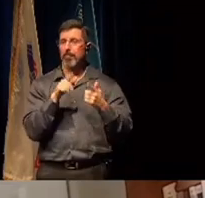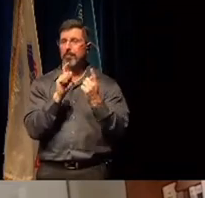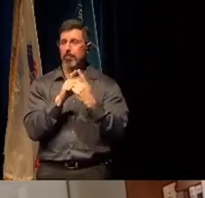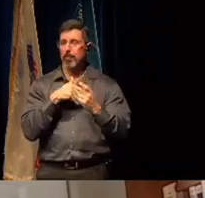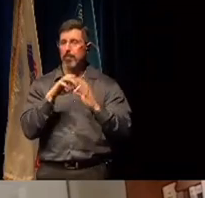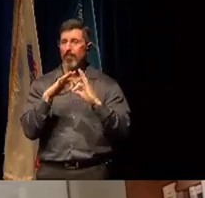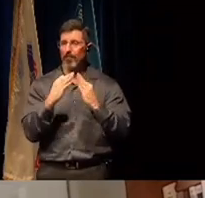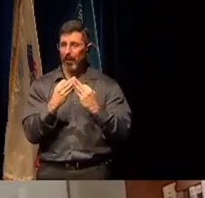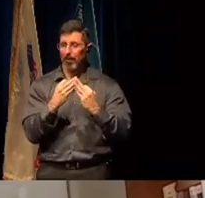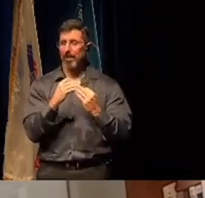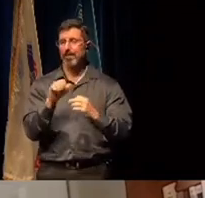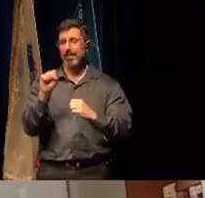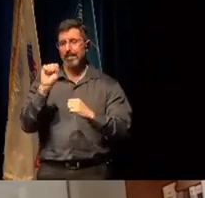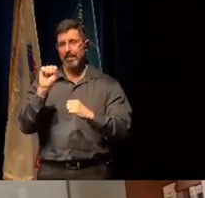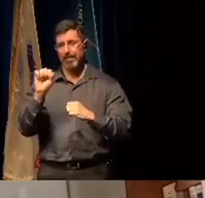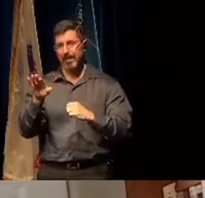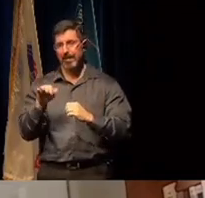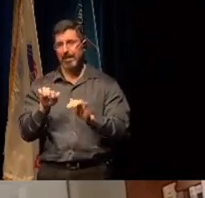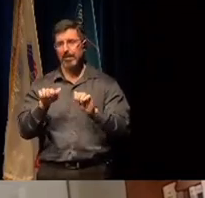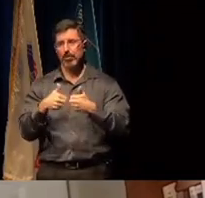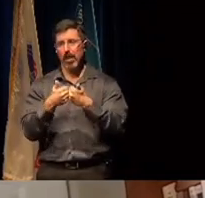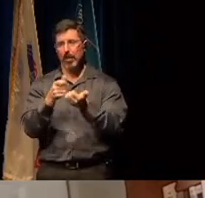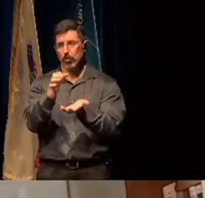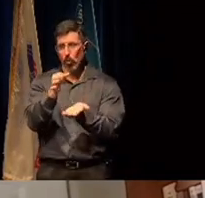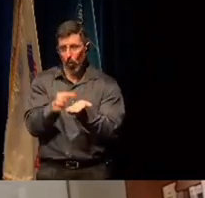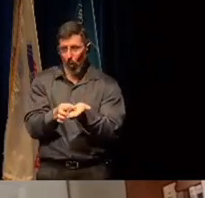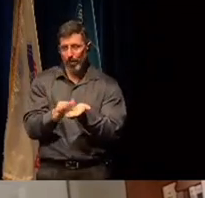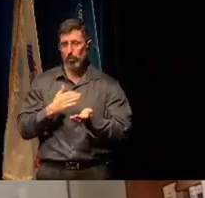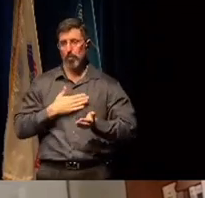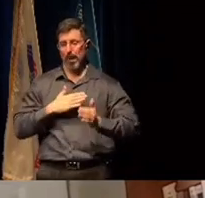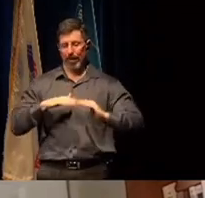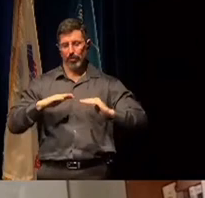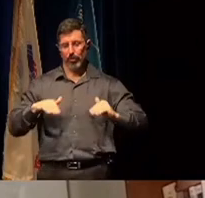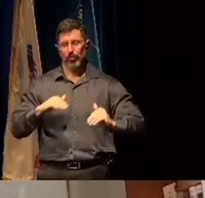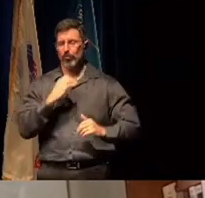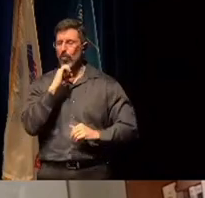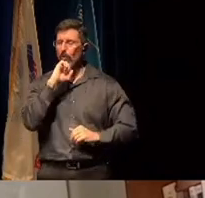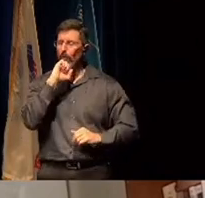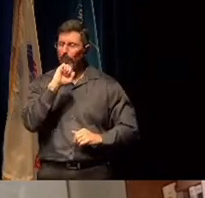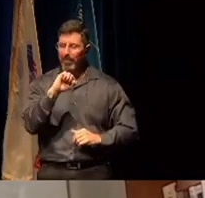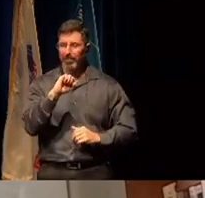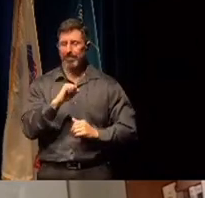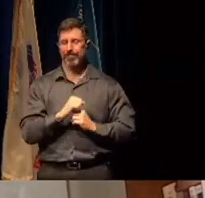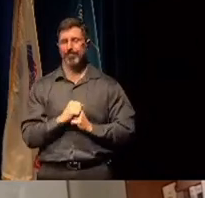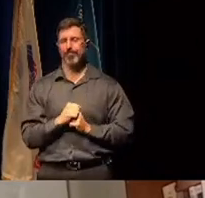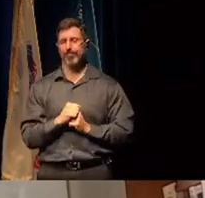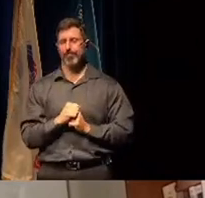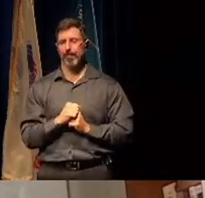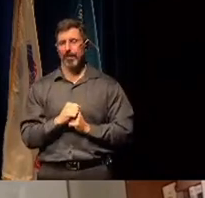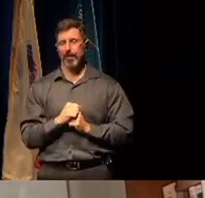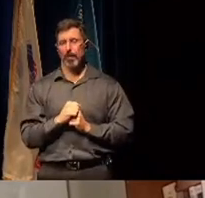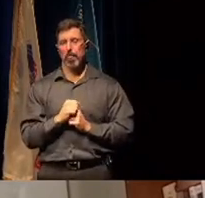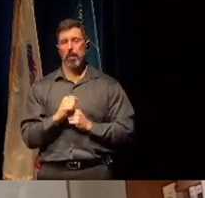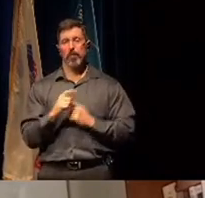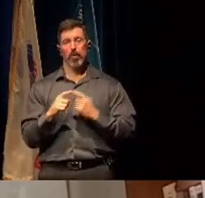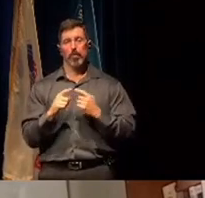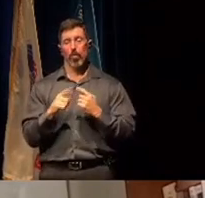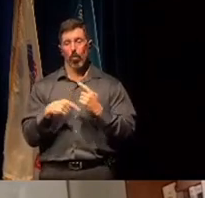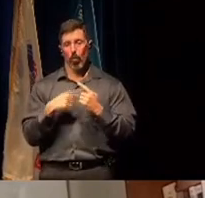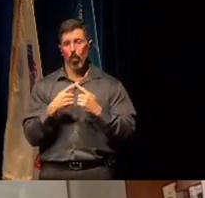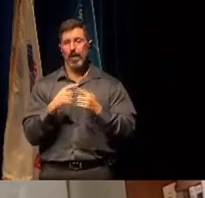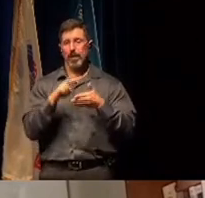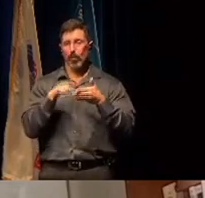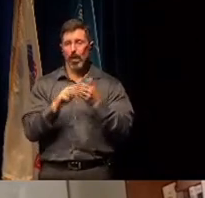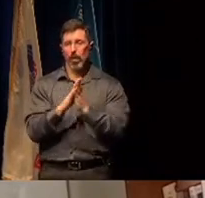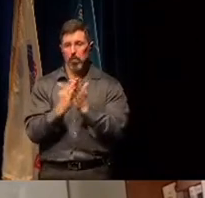receiving. In 2019, after reading the completed manuscript for the first time before it was published, Gary emailed me